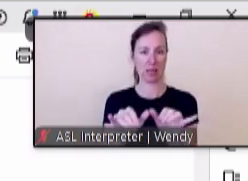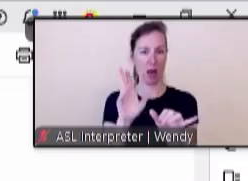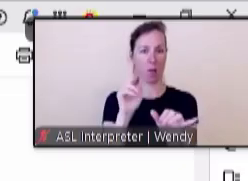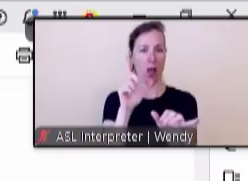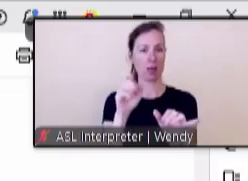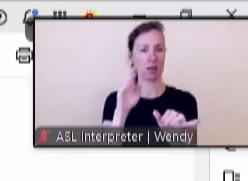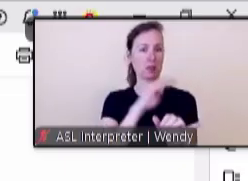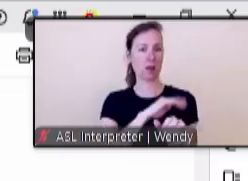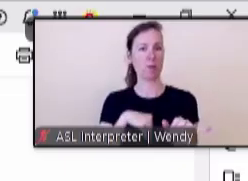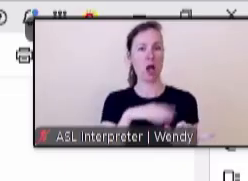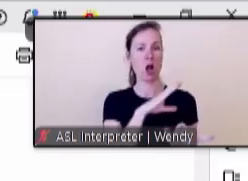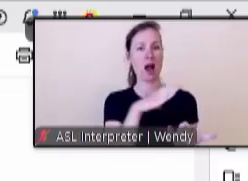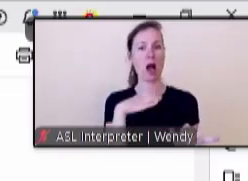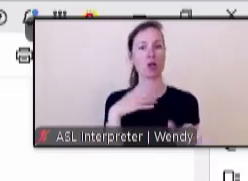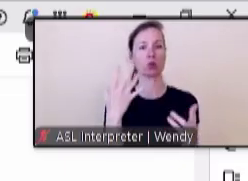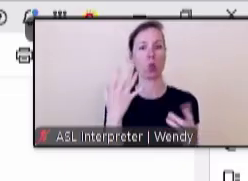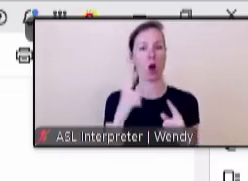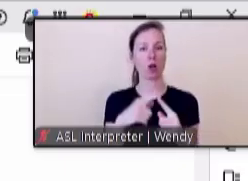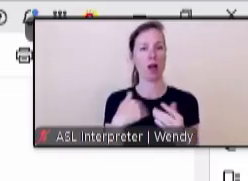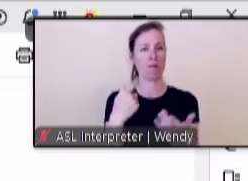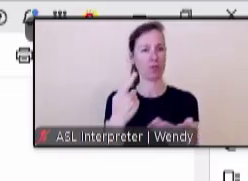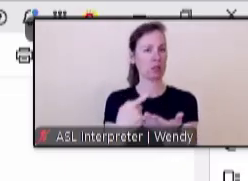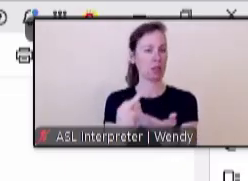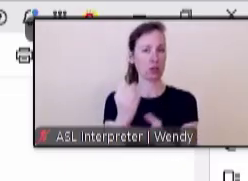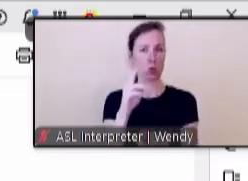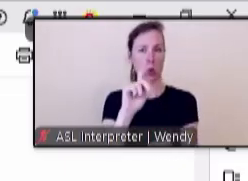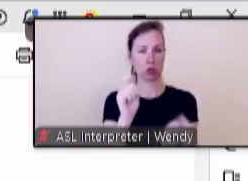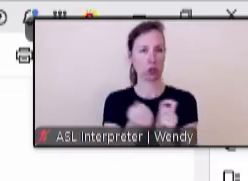about it or change it overall.